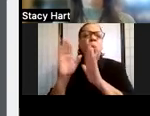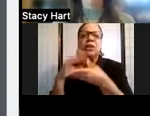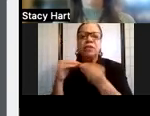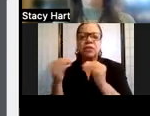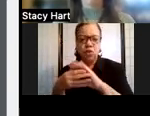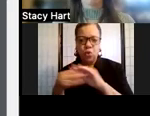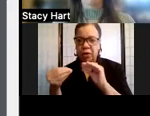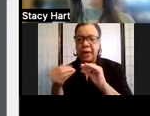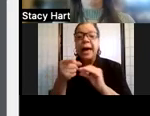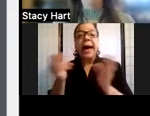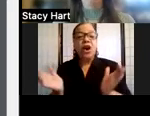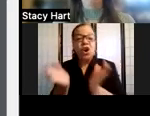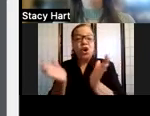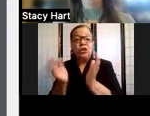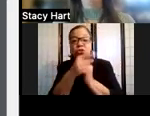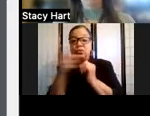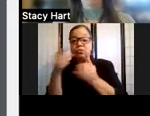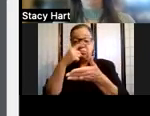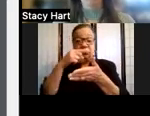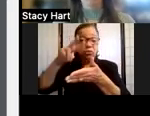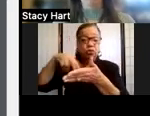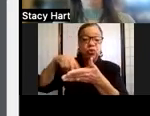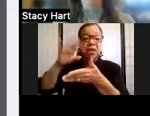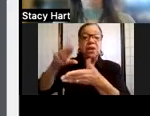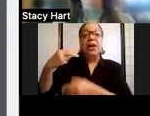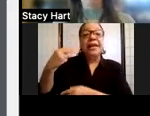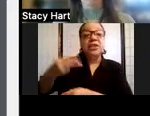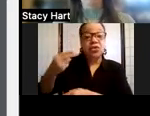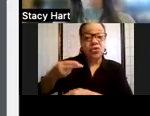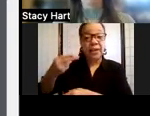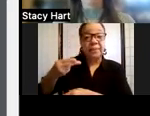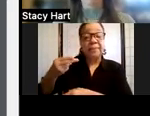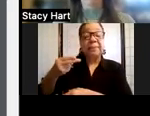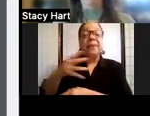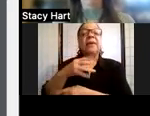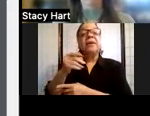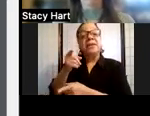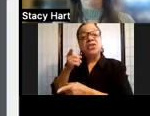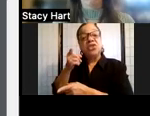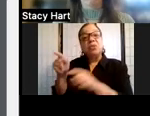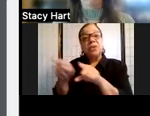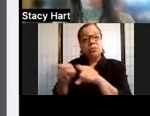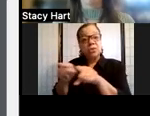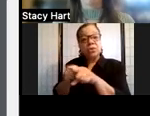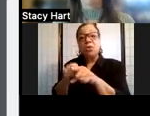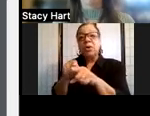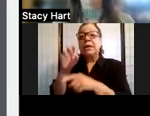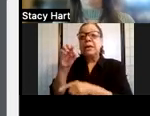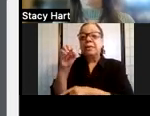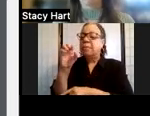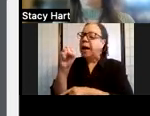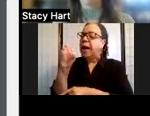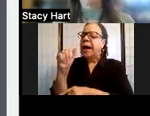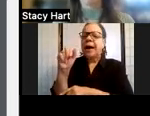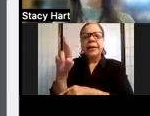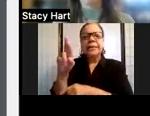and I would urge you to just go and check some of the stuff out. And she was featured in the Oscar-nominated documentary